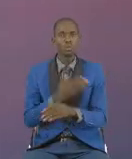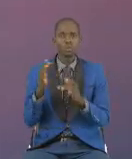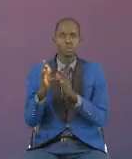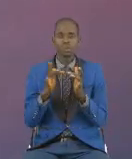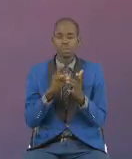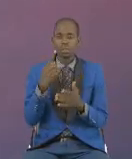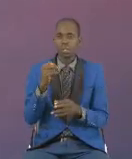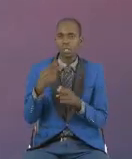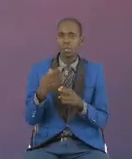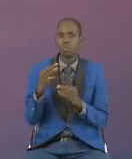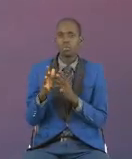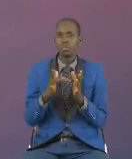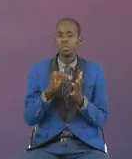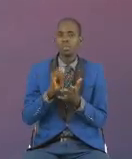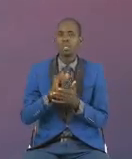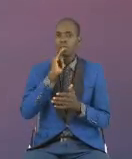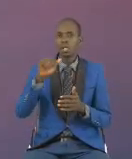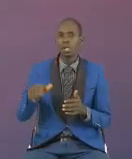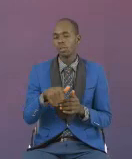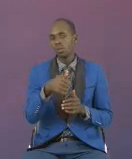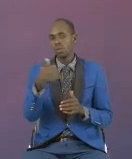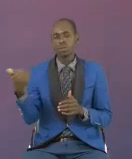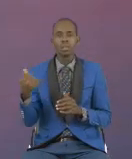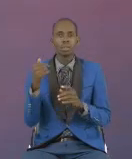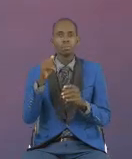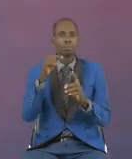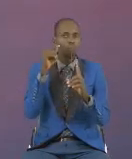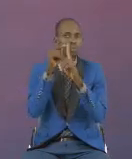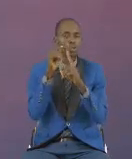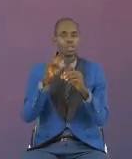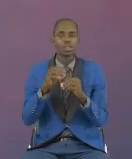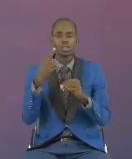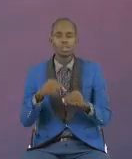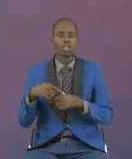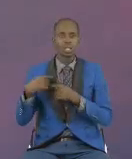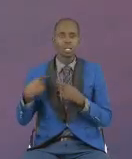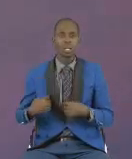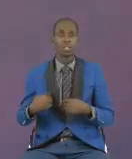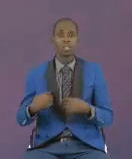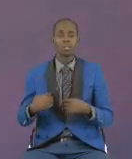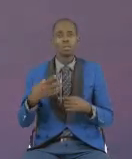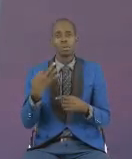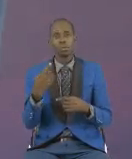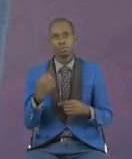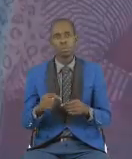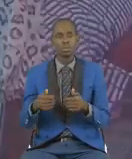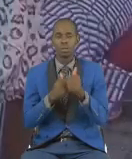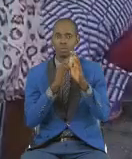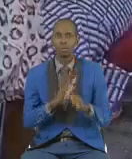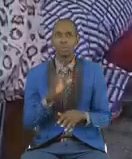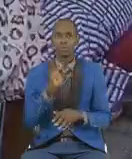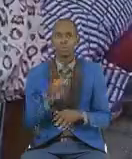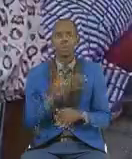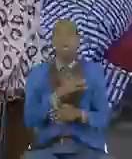That's another focal, central point in the Acts of the Apostles. In verse 31, it says, and